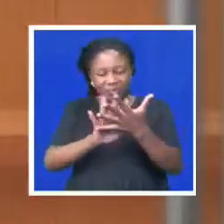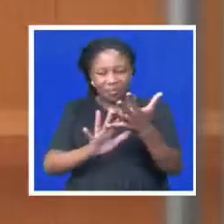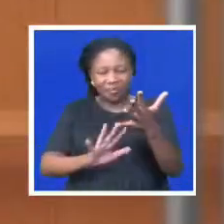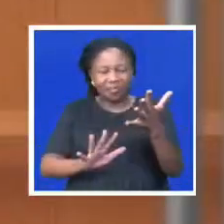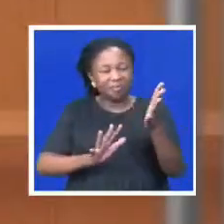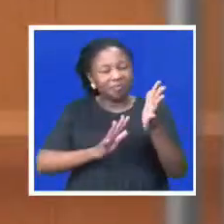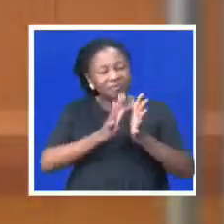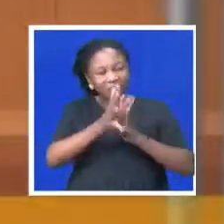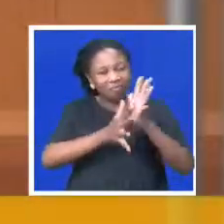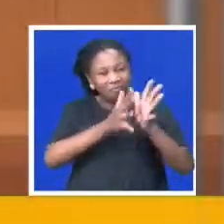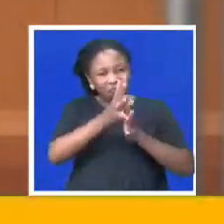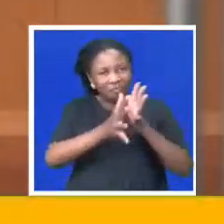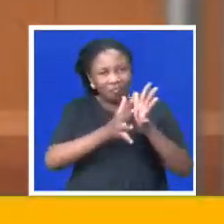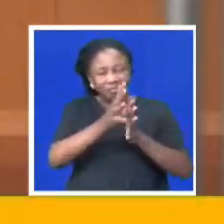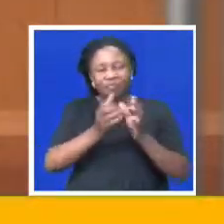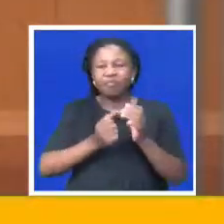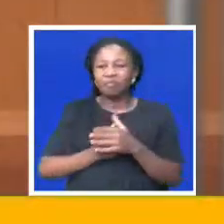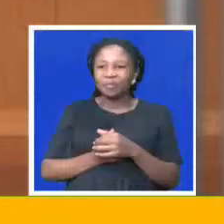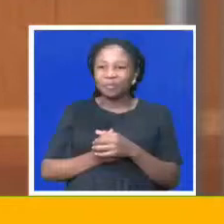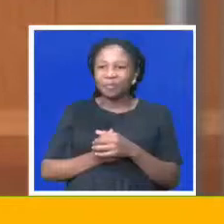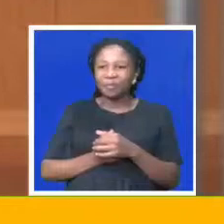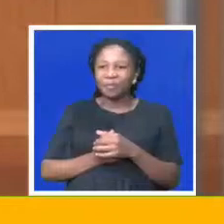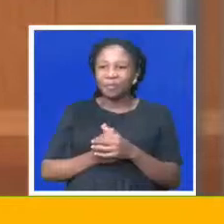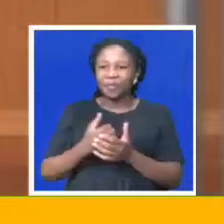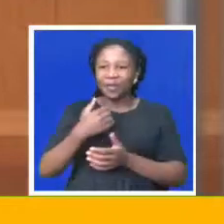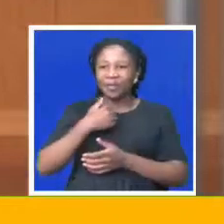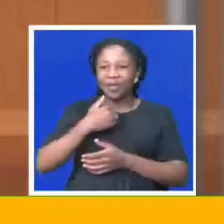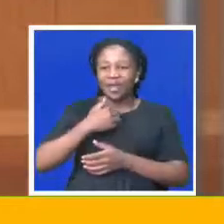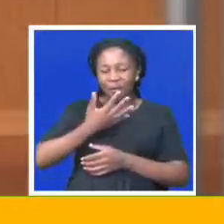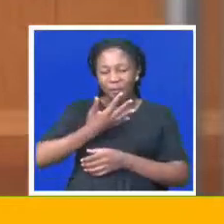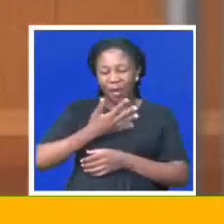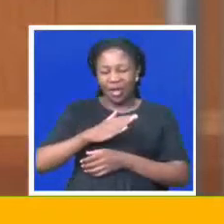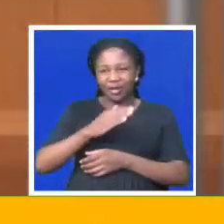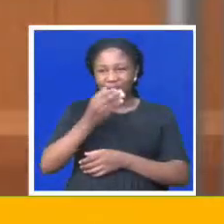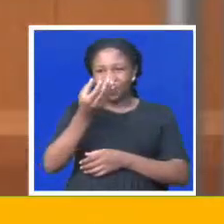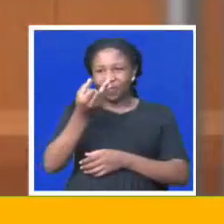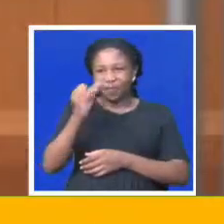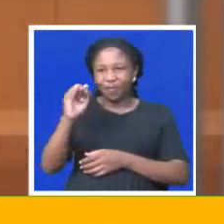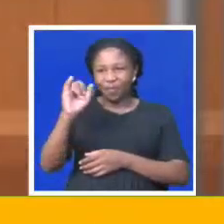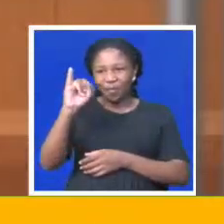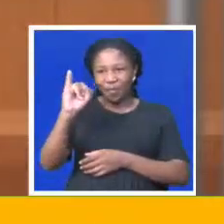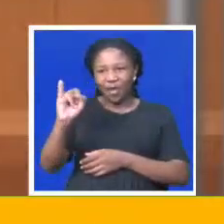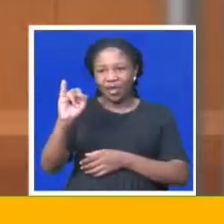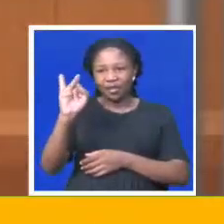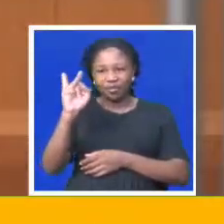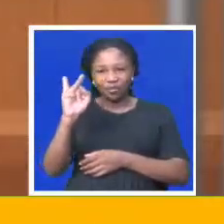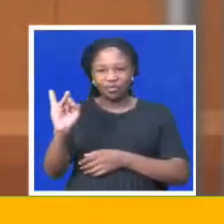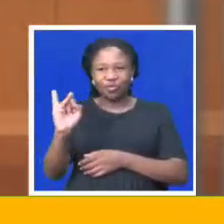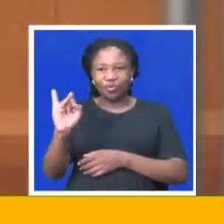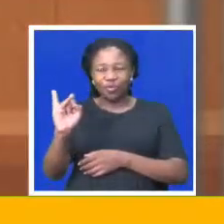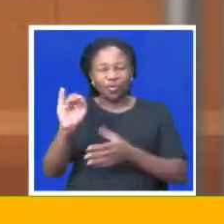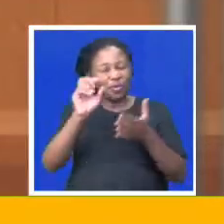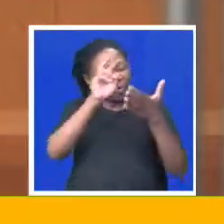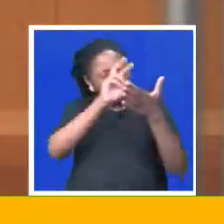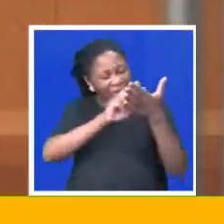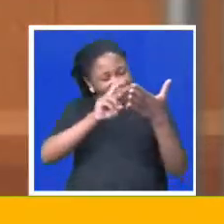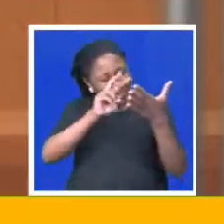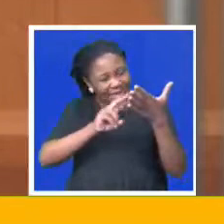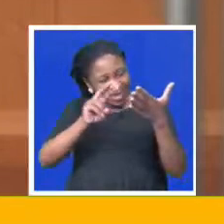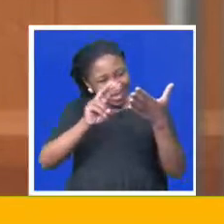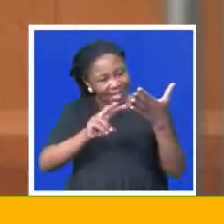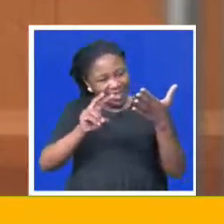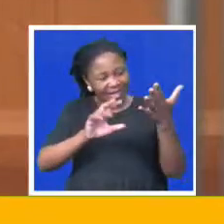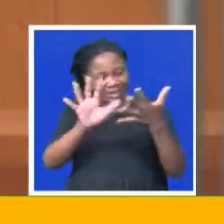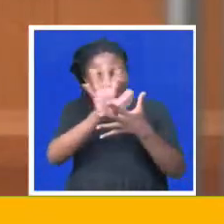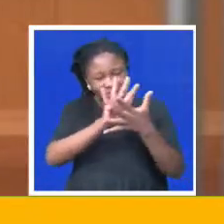this lesson? I expect my Form 1s and Form 2s to be able to read a narrative text